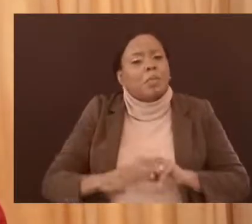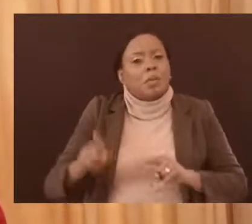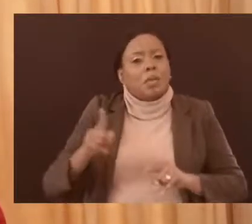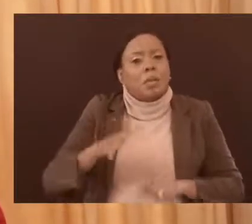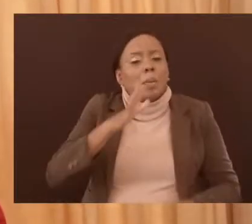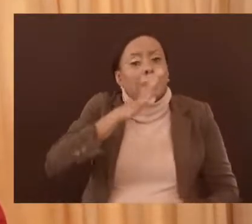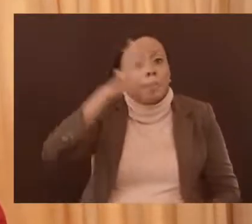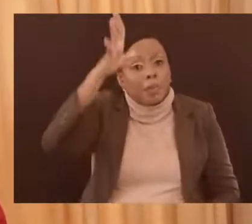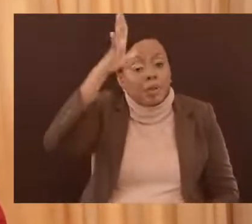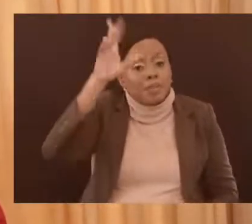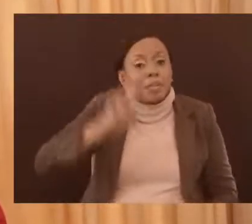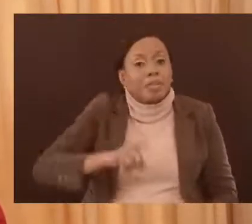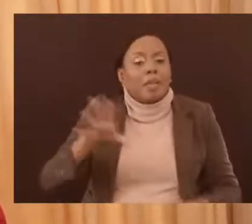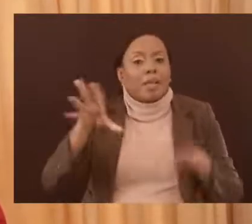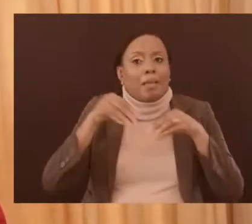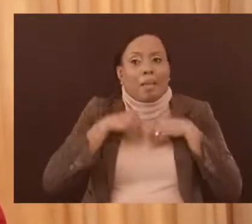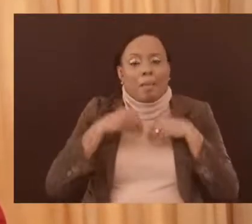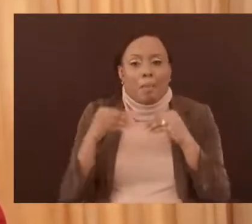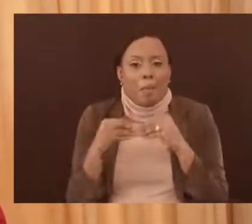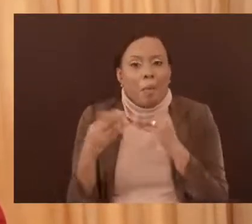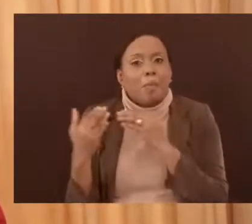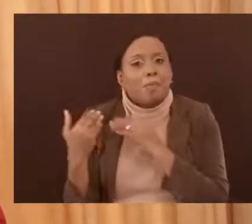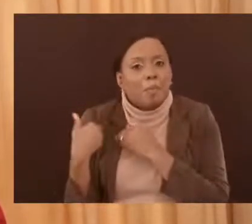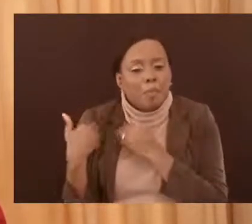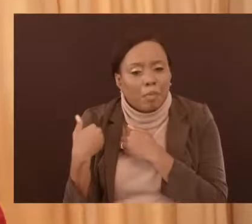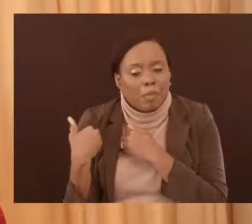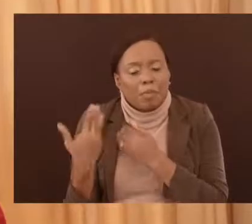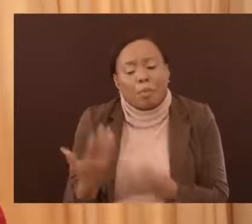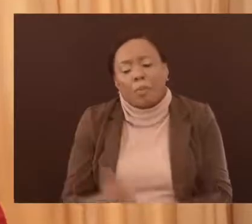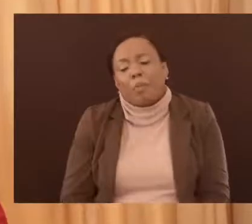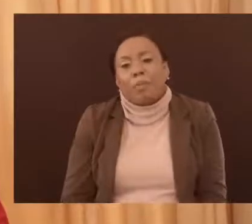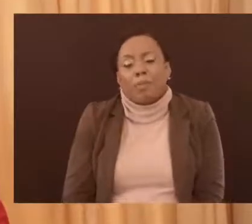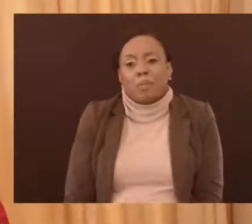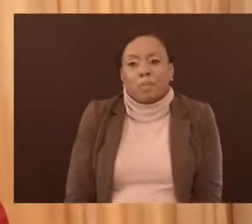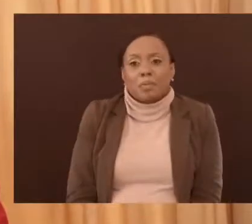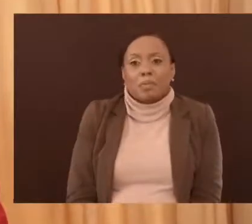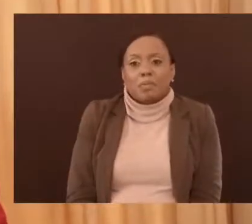be accounted for in terms of making sure that their children are doing the right thing.